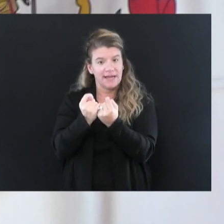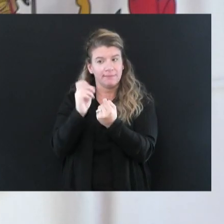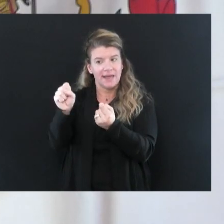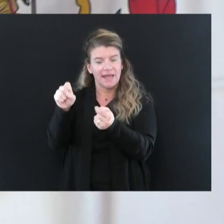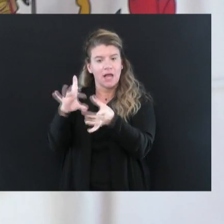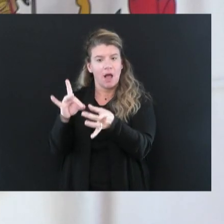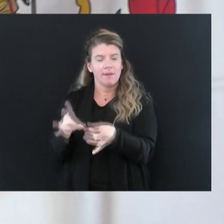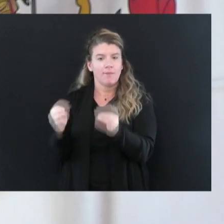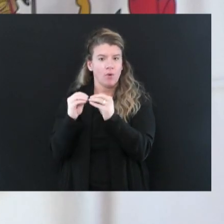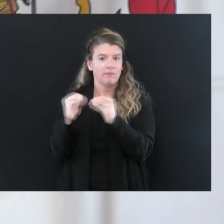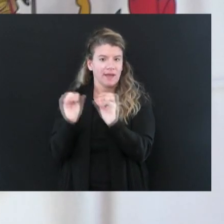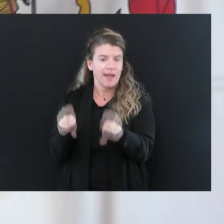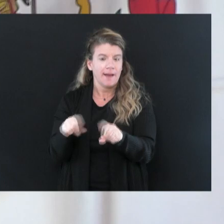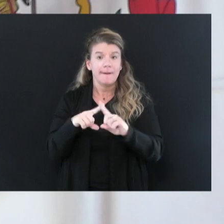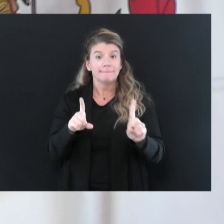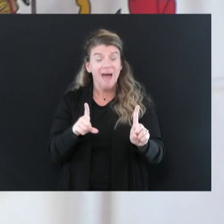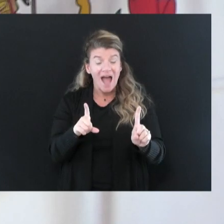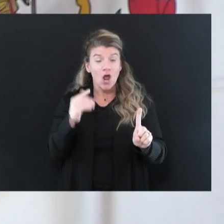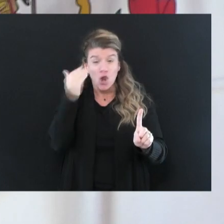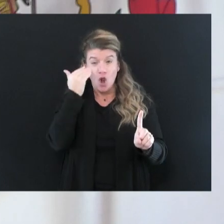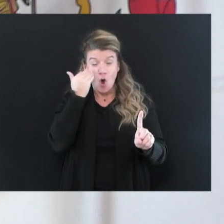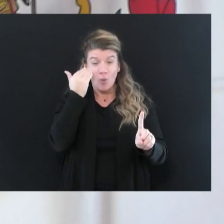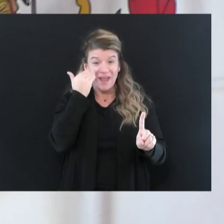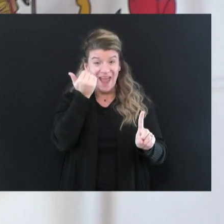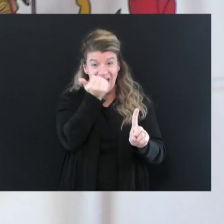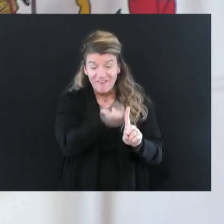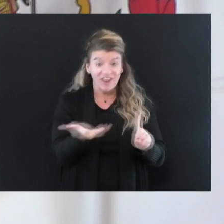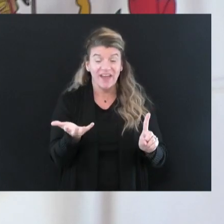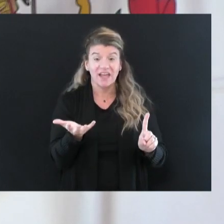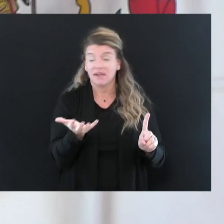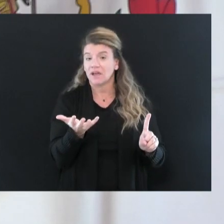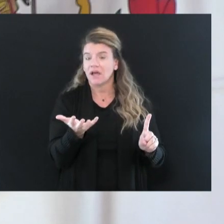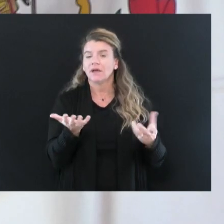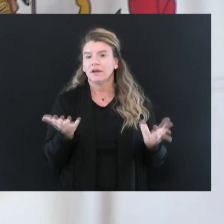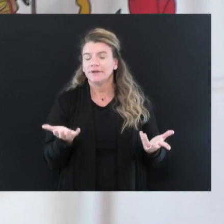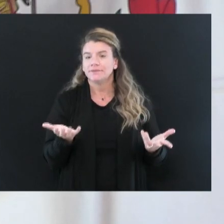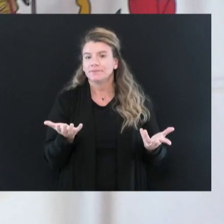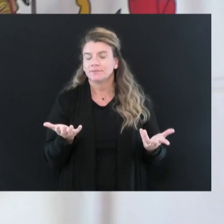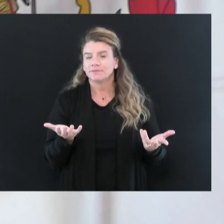more. But with all that being said, I know that